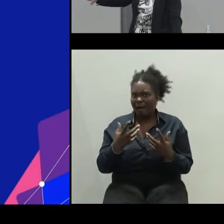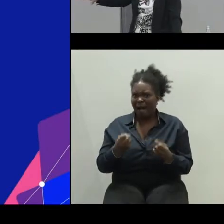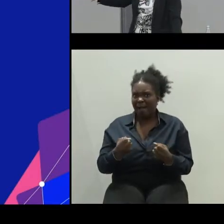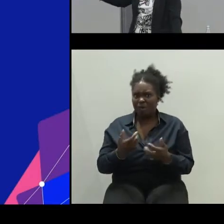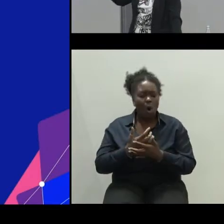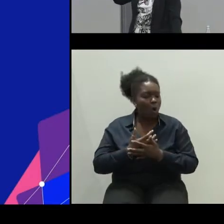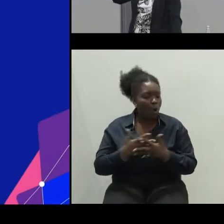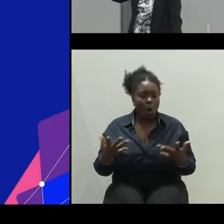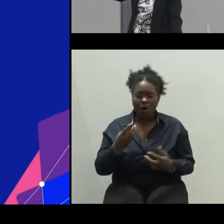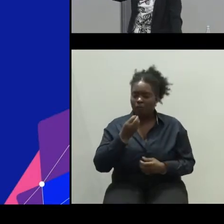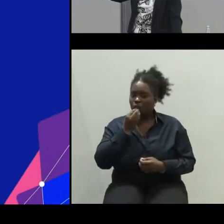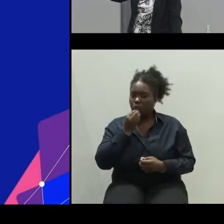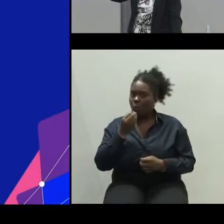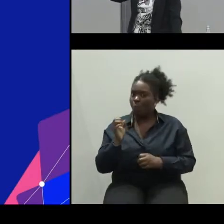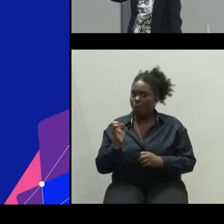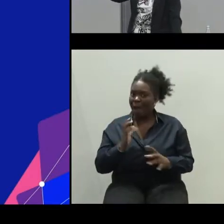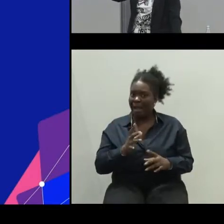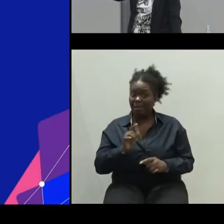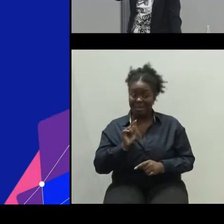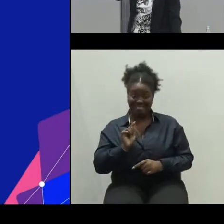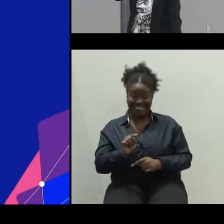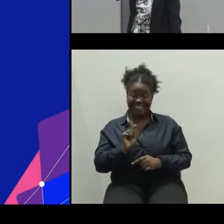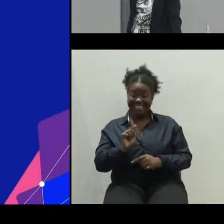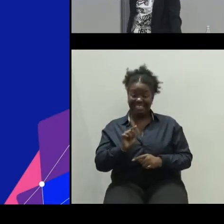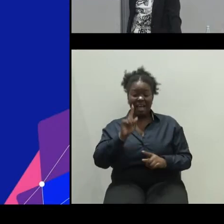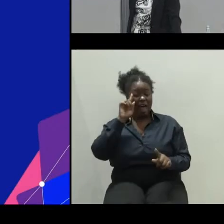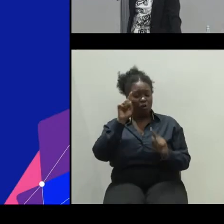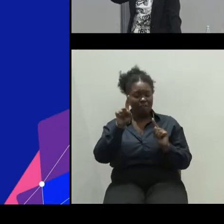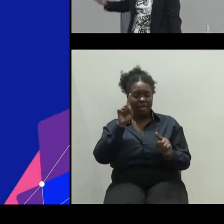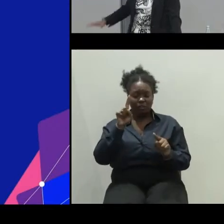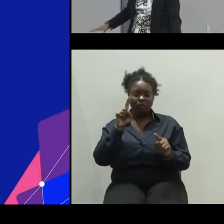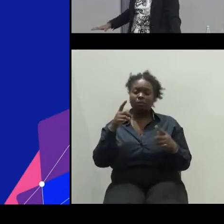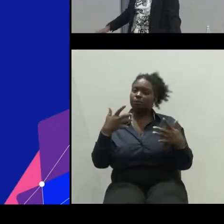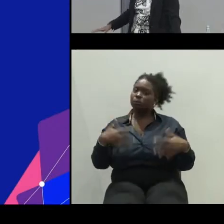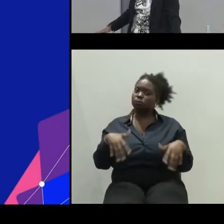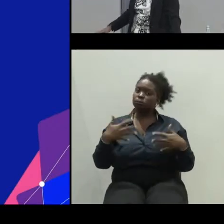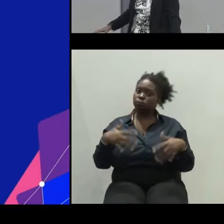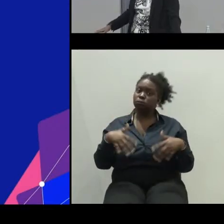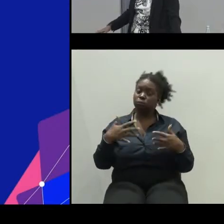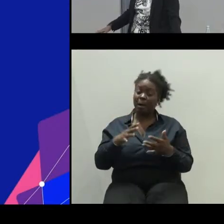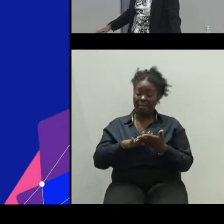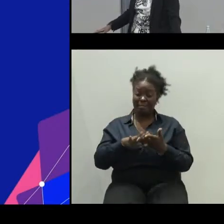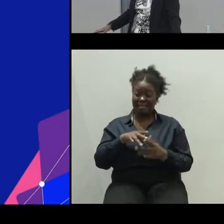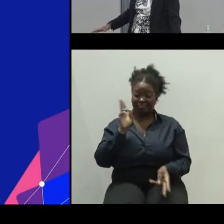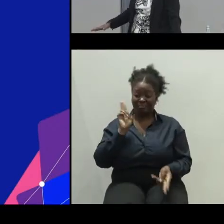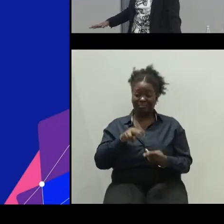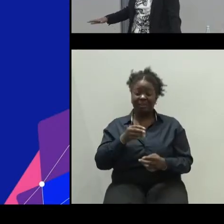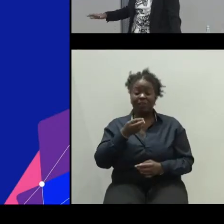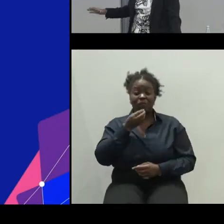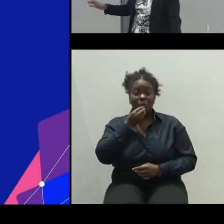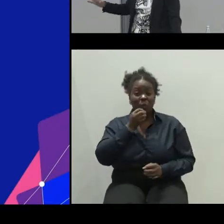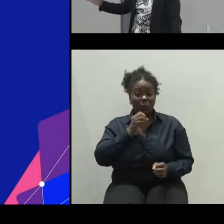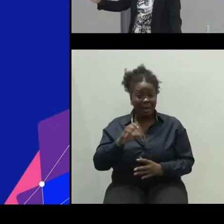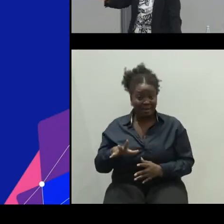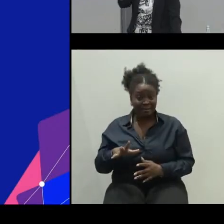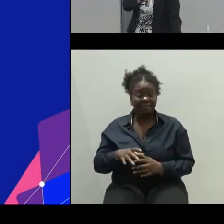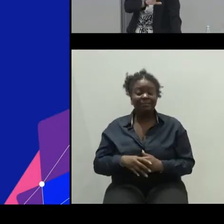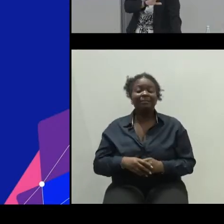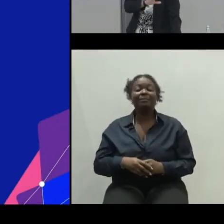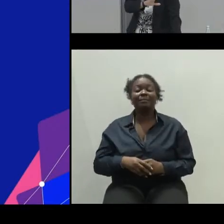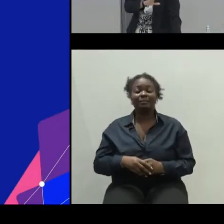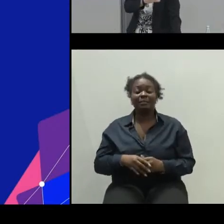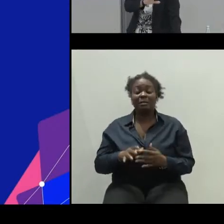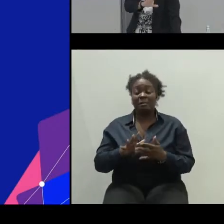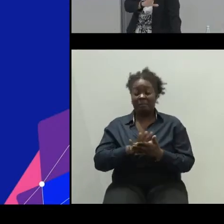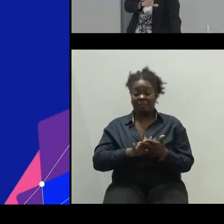of food waste, but that innovation actually resulted in a dramatic decrease in food waste, because you could